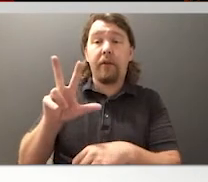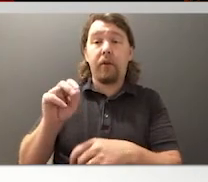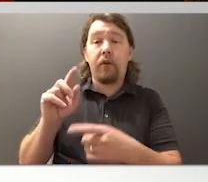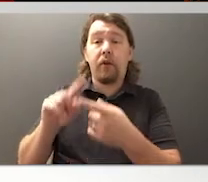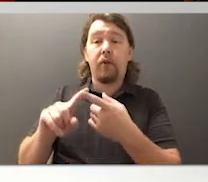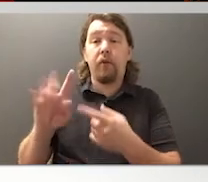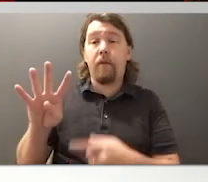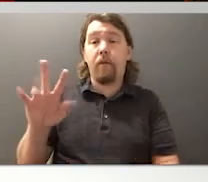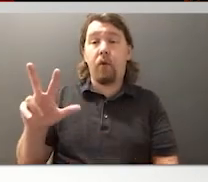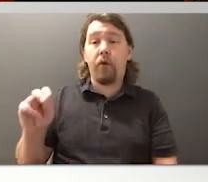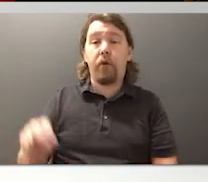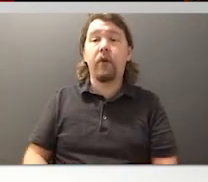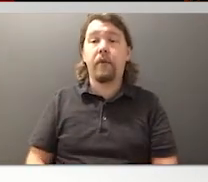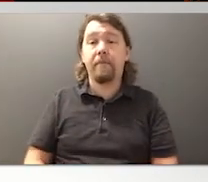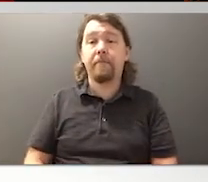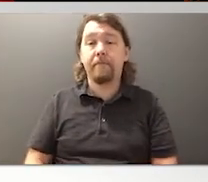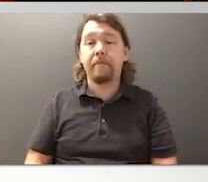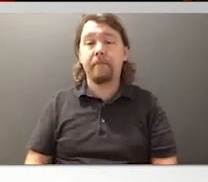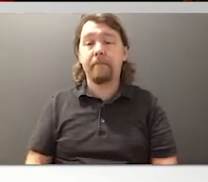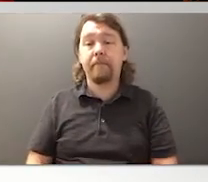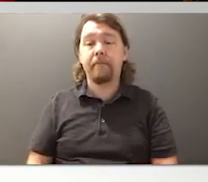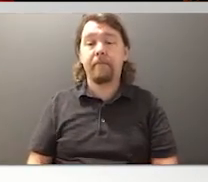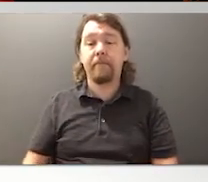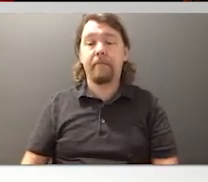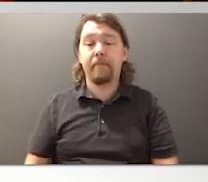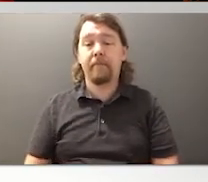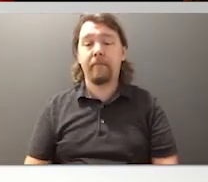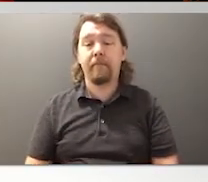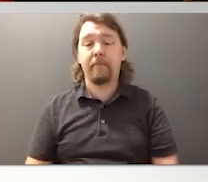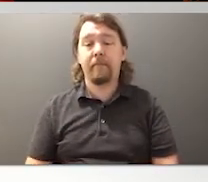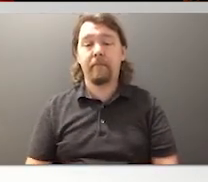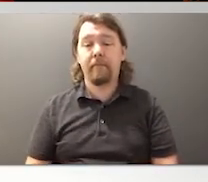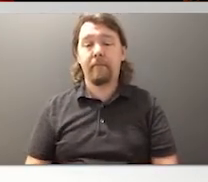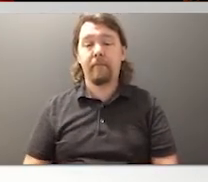Yeah. So 7:30 to 4:30.